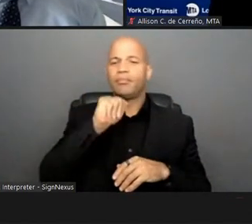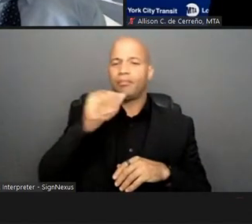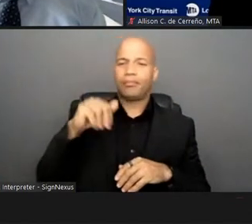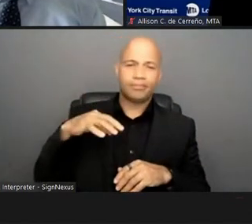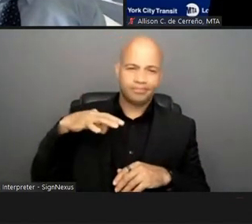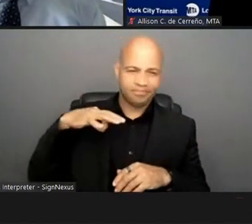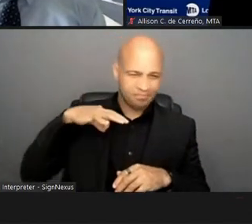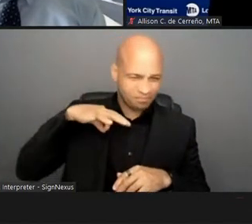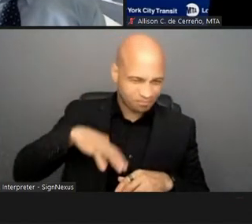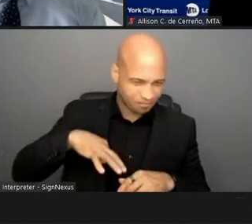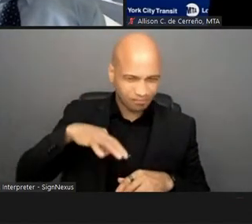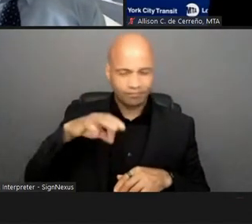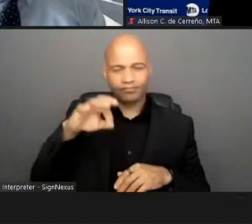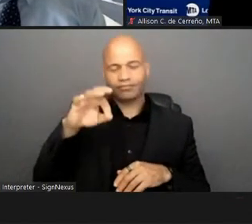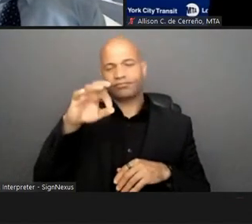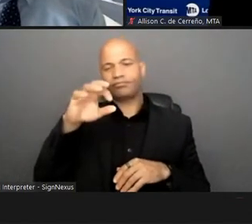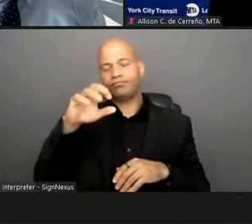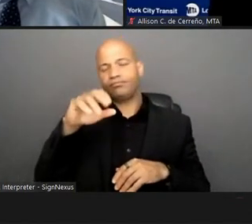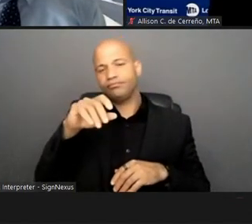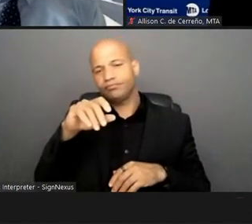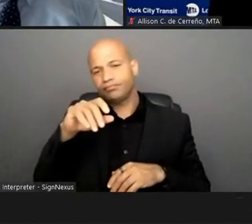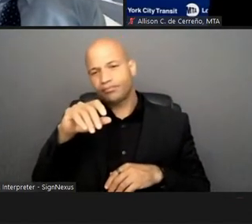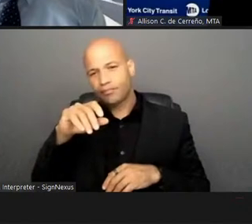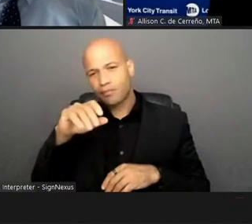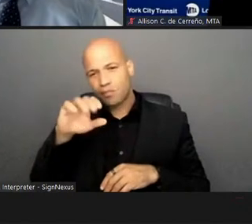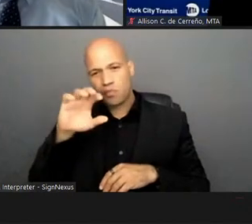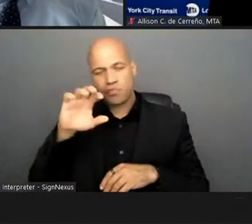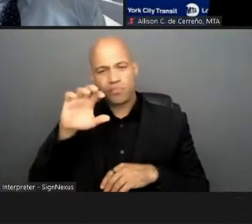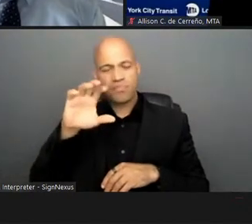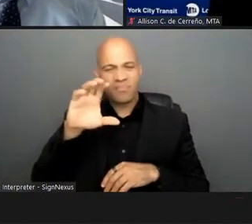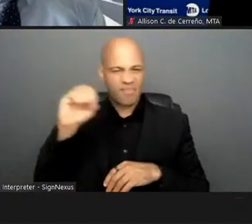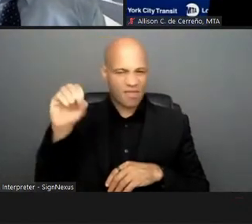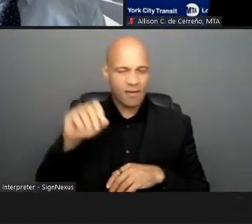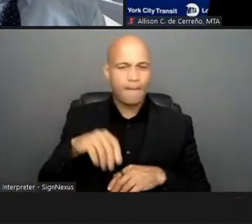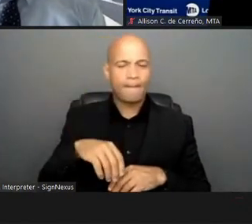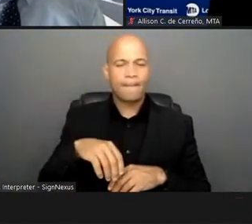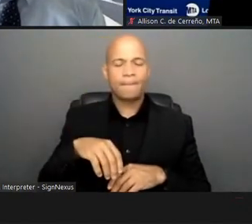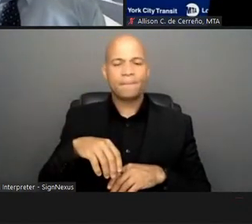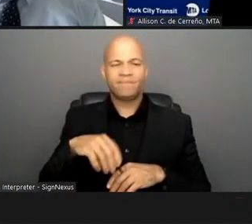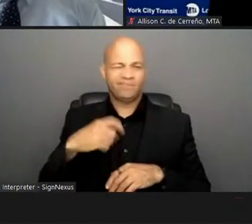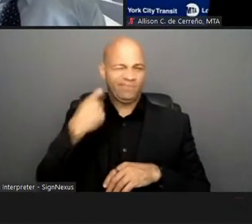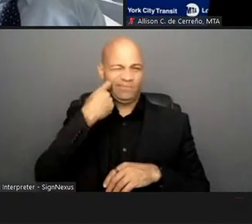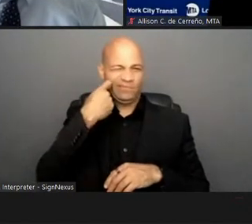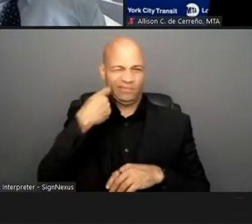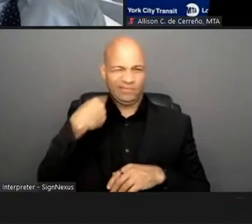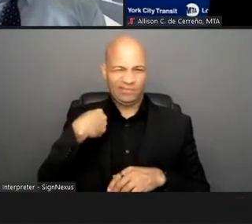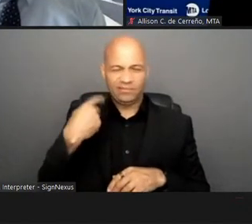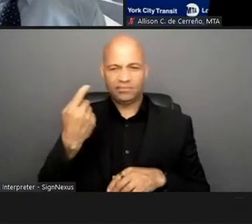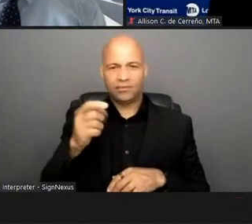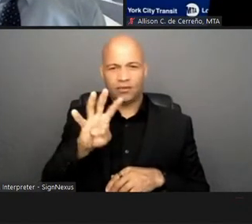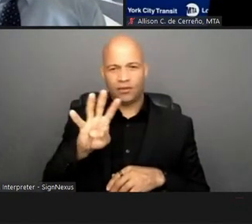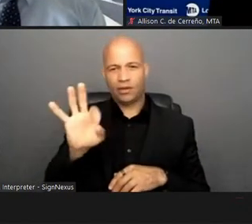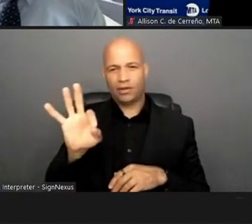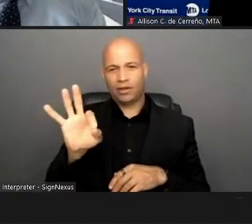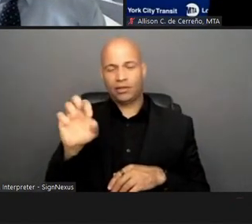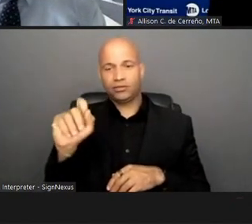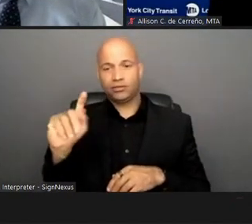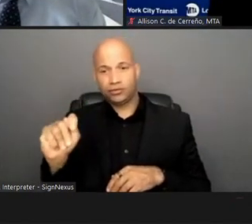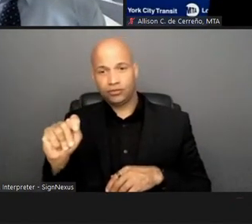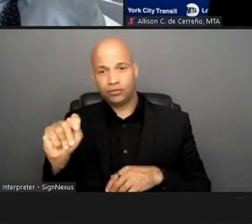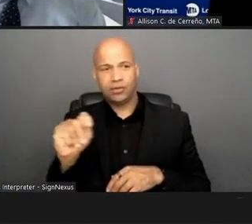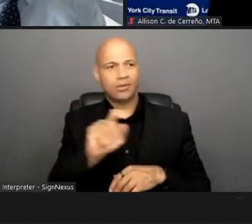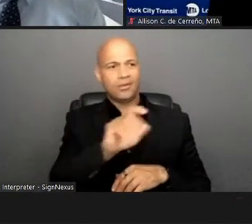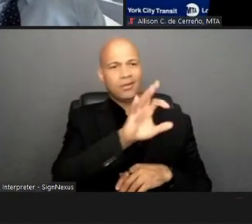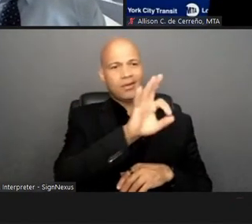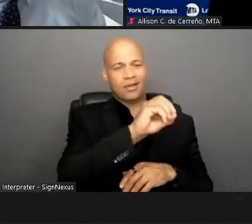of this many many times but um recently I went from 49th Street to 94th Street delivering food